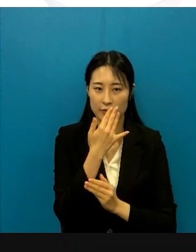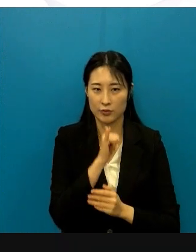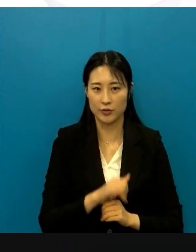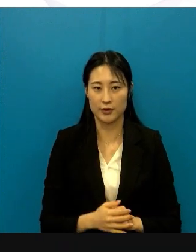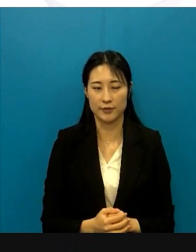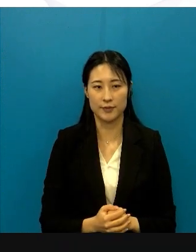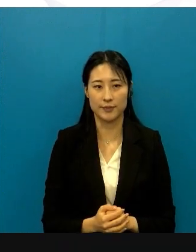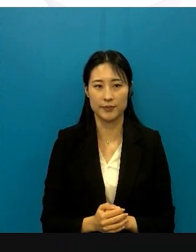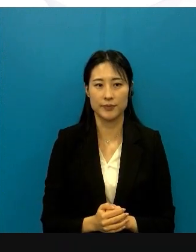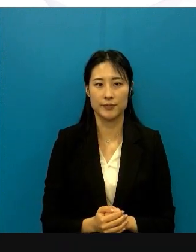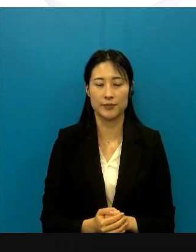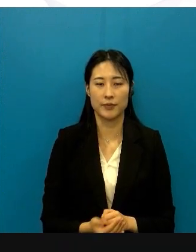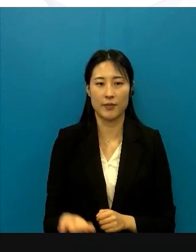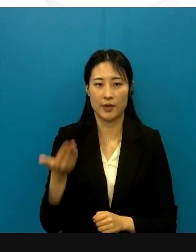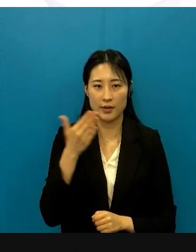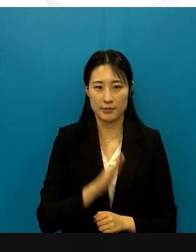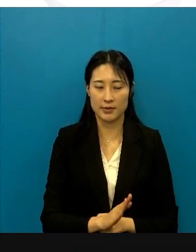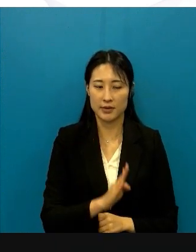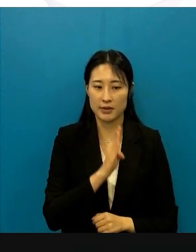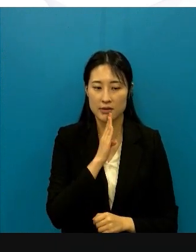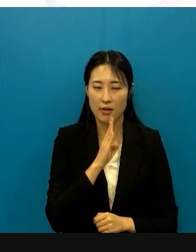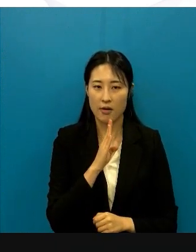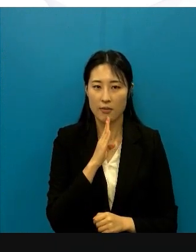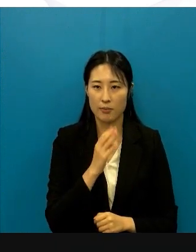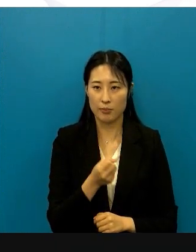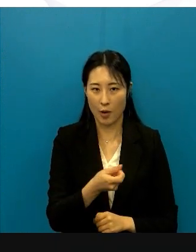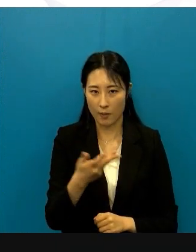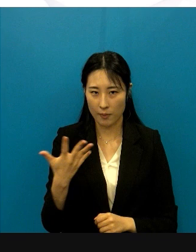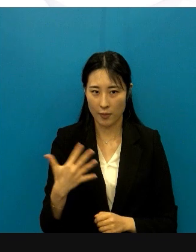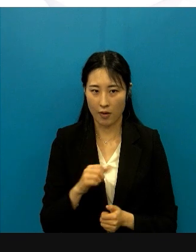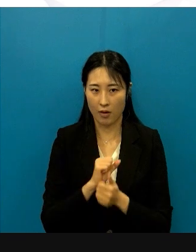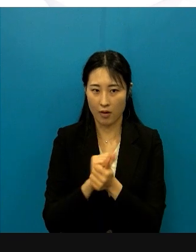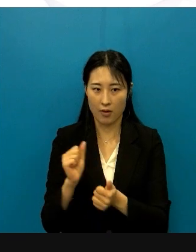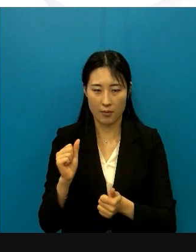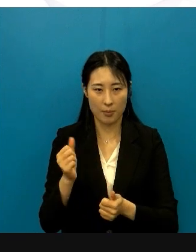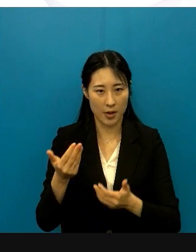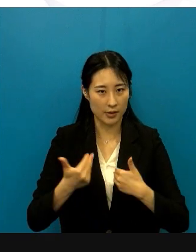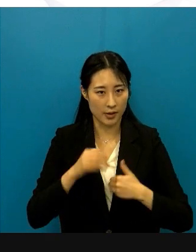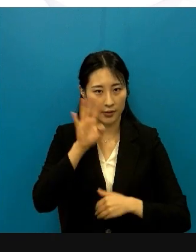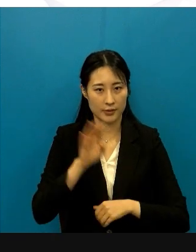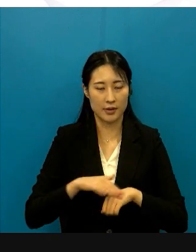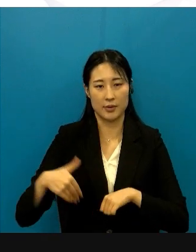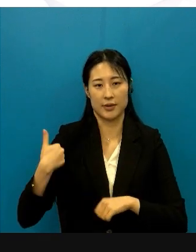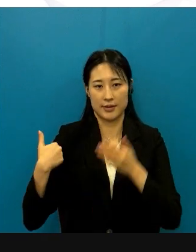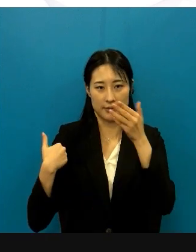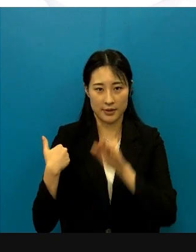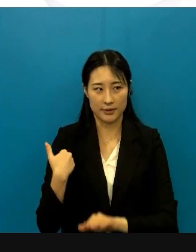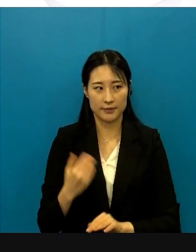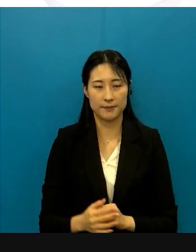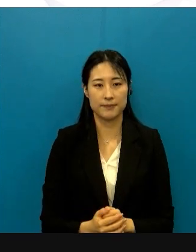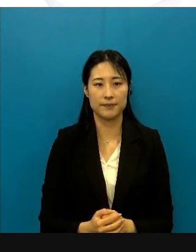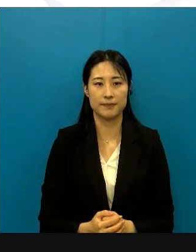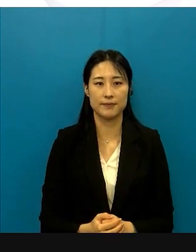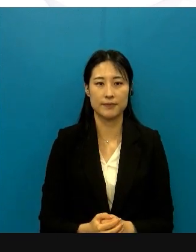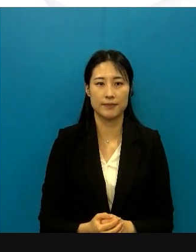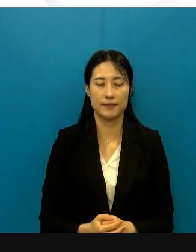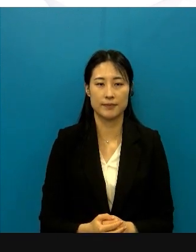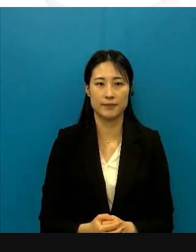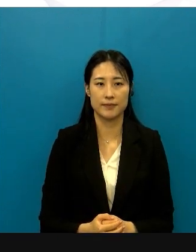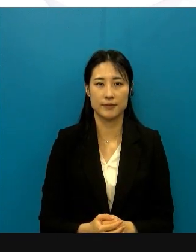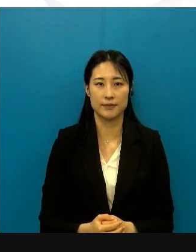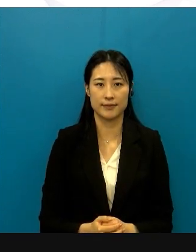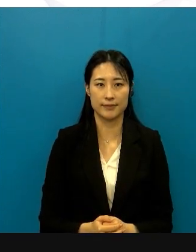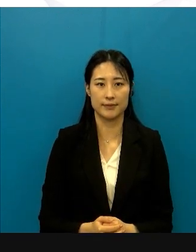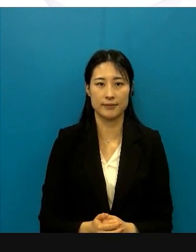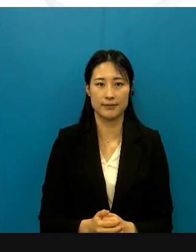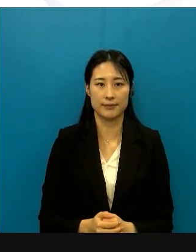very big impact. And I also believe that there should be the other strategies to keep